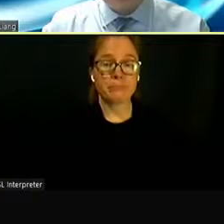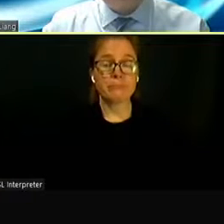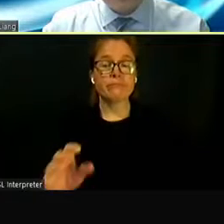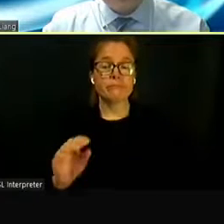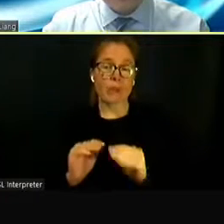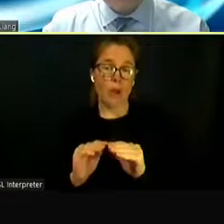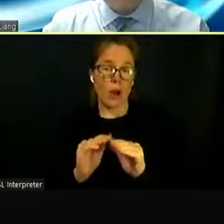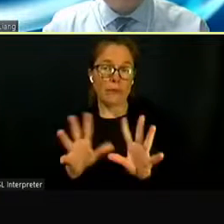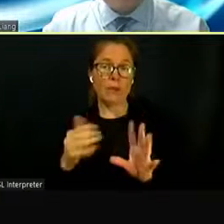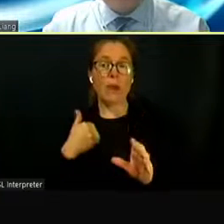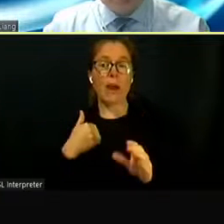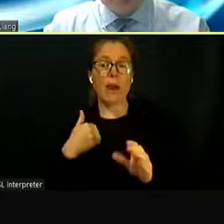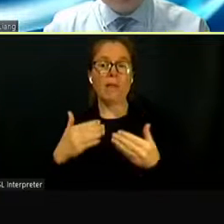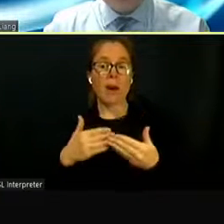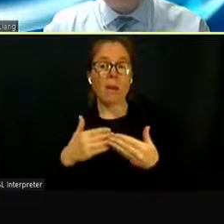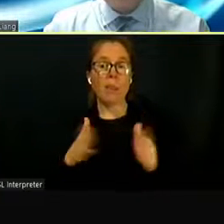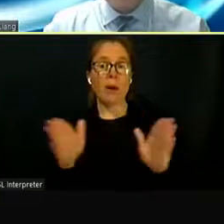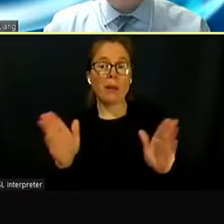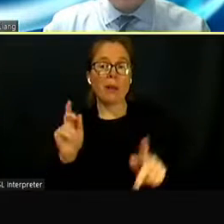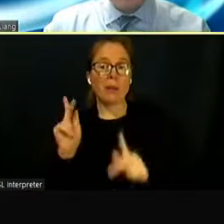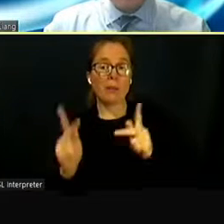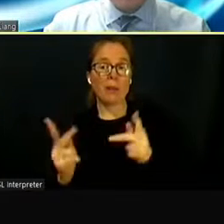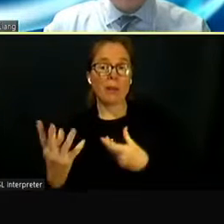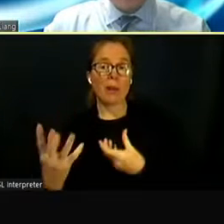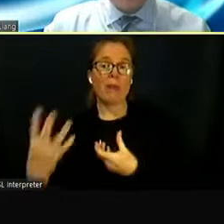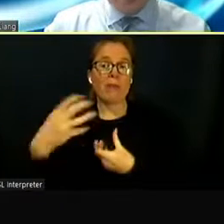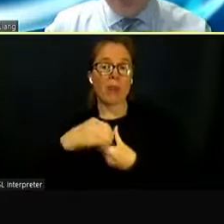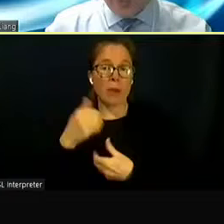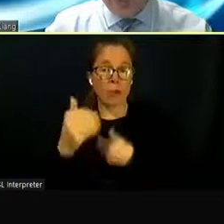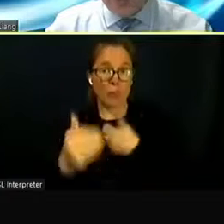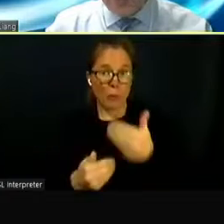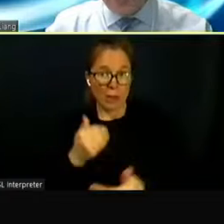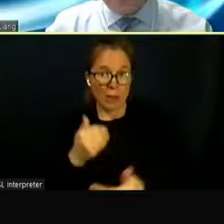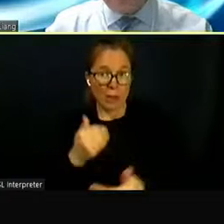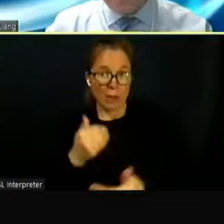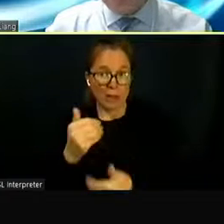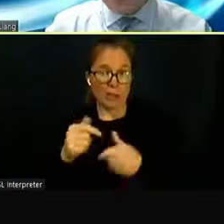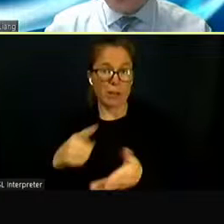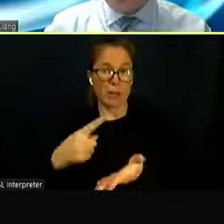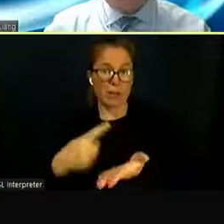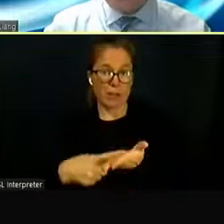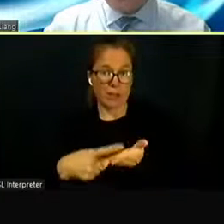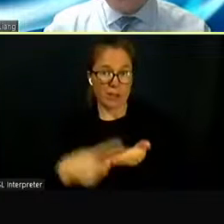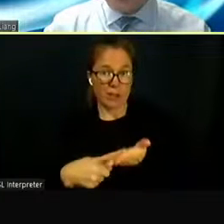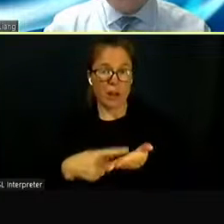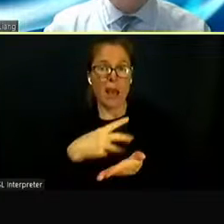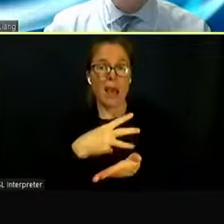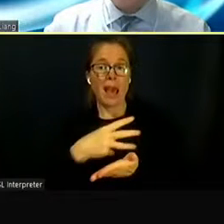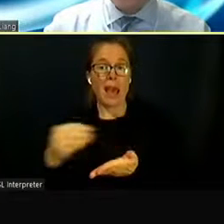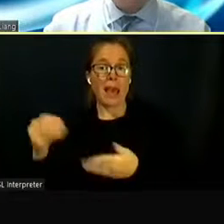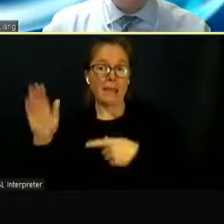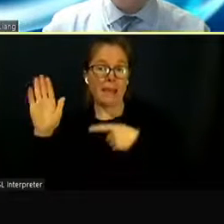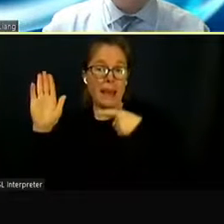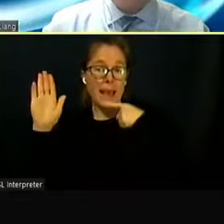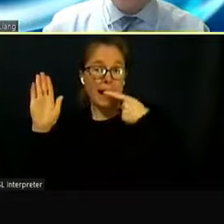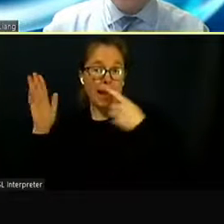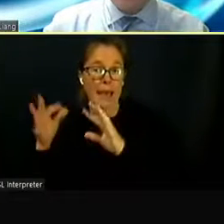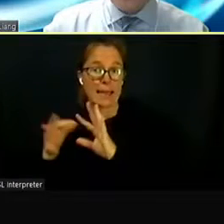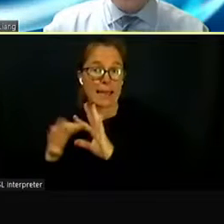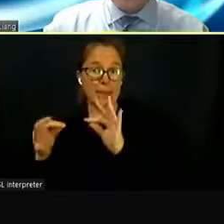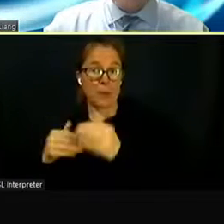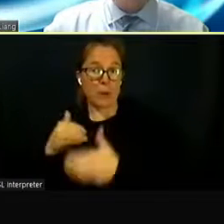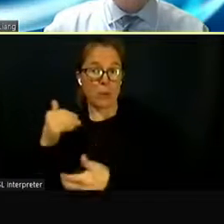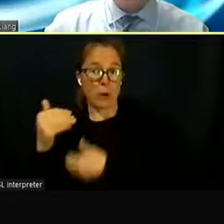community investment conversations, and then we have a public testimony process that goes on in